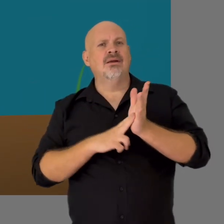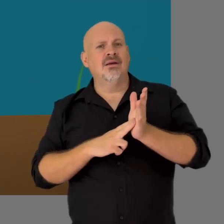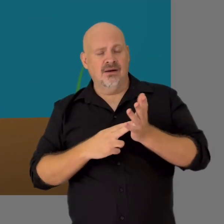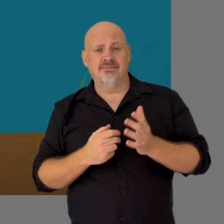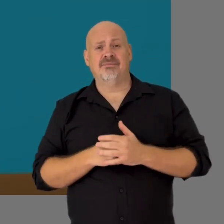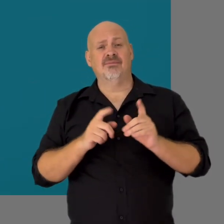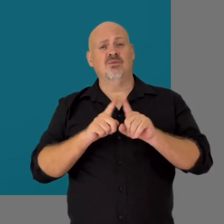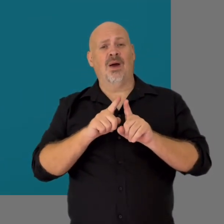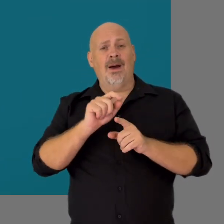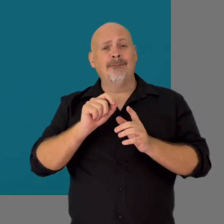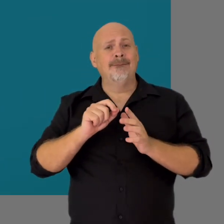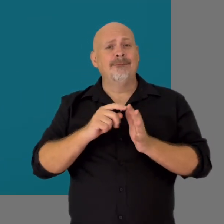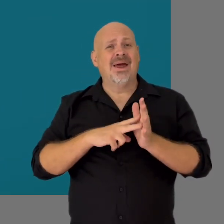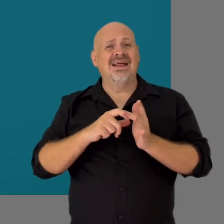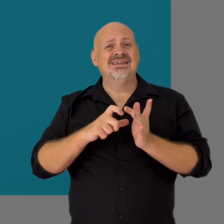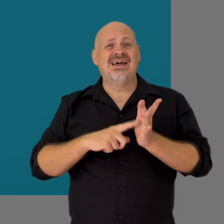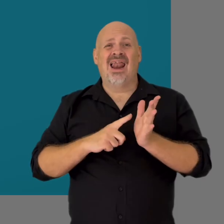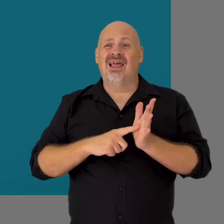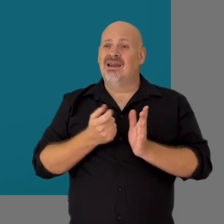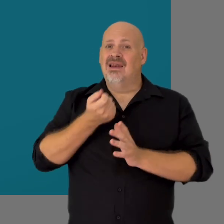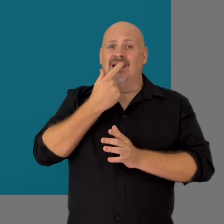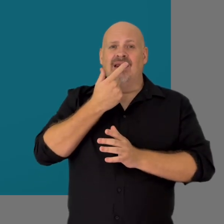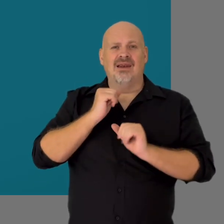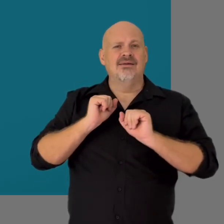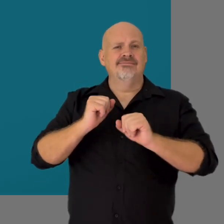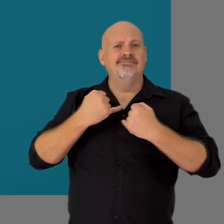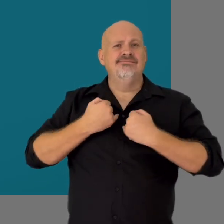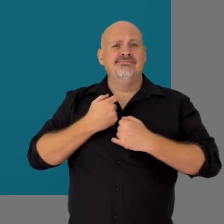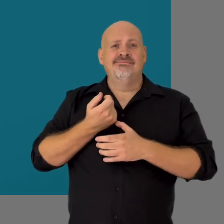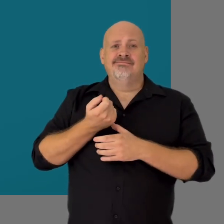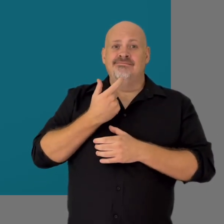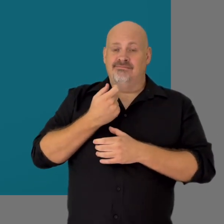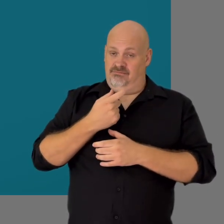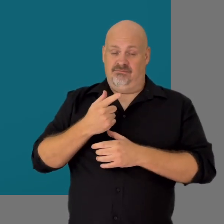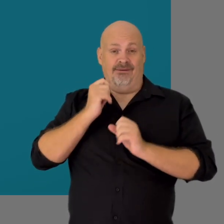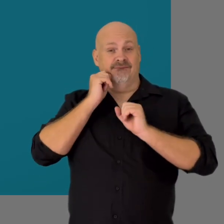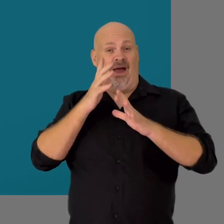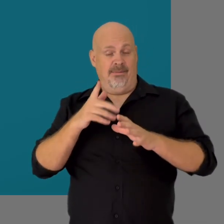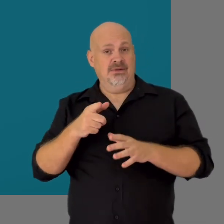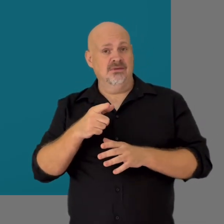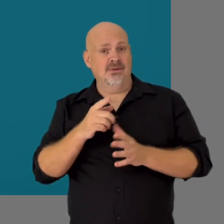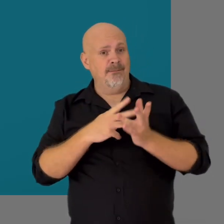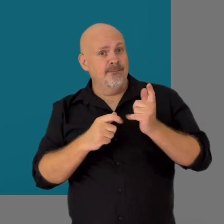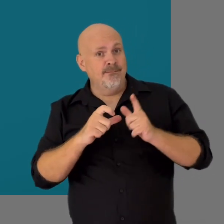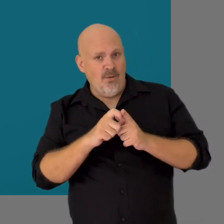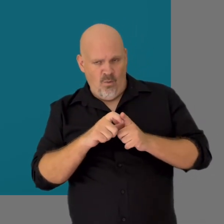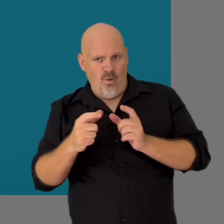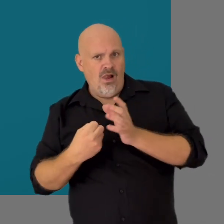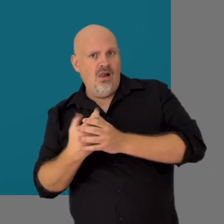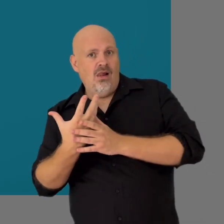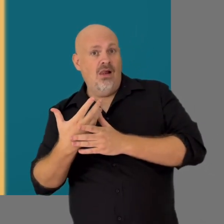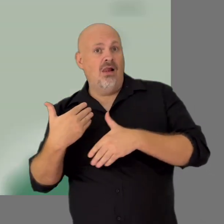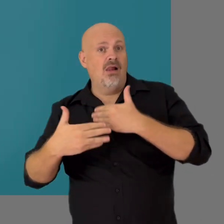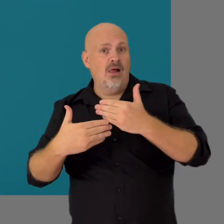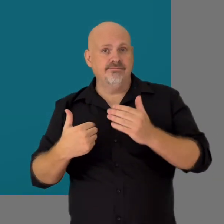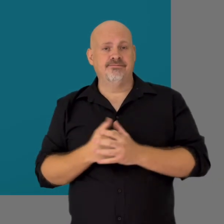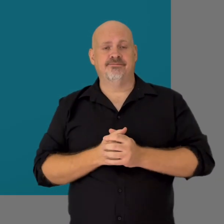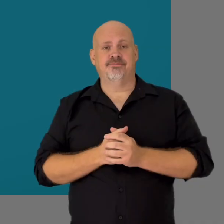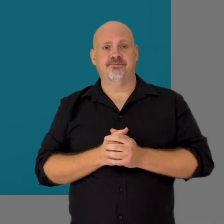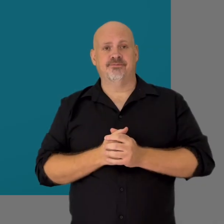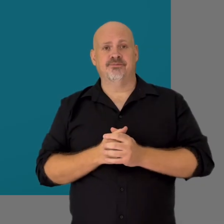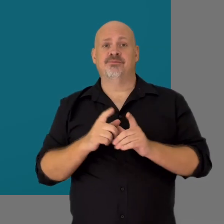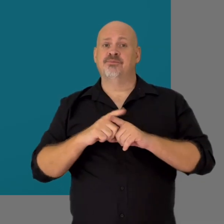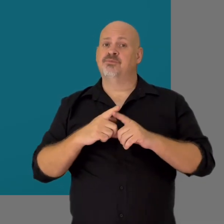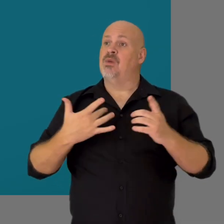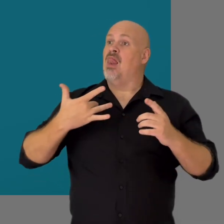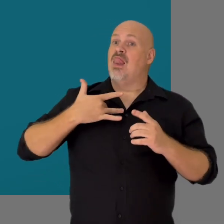in the process. Penicillin, the first antibiotic, was famously developed thanks to mould. And it's not just the continued survival of